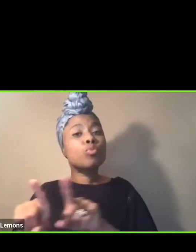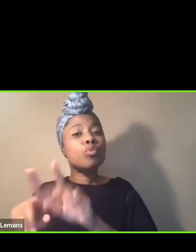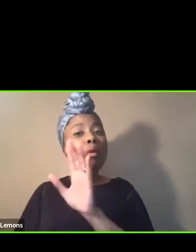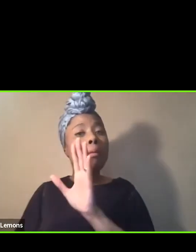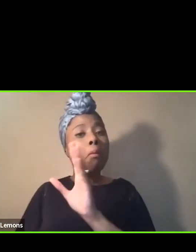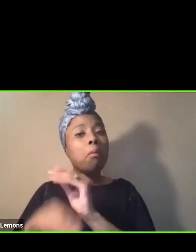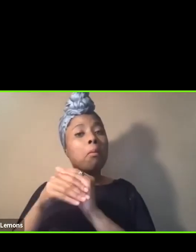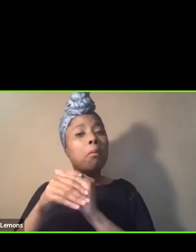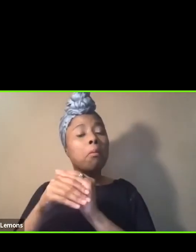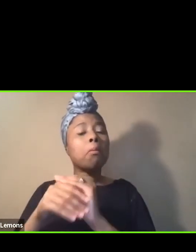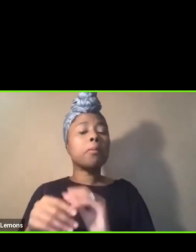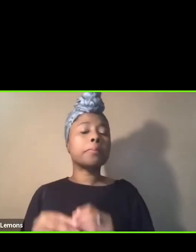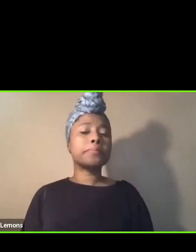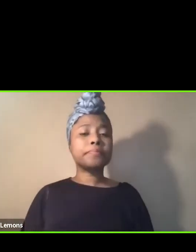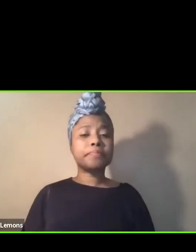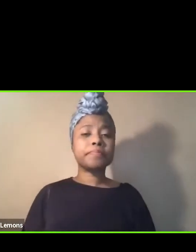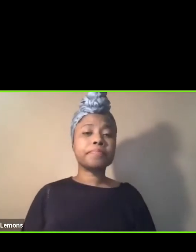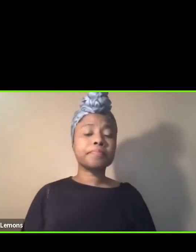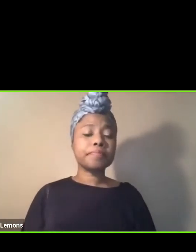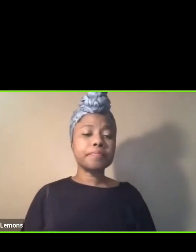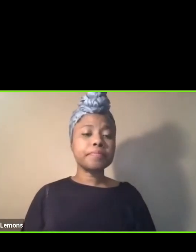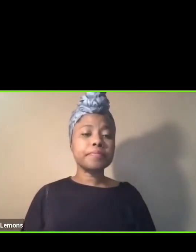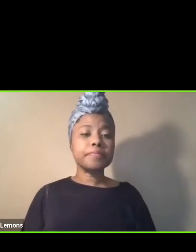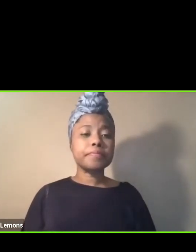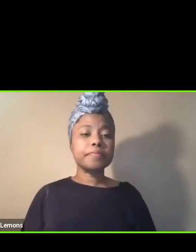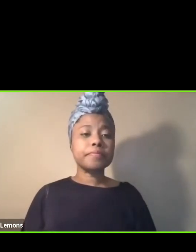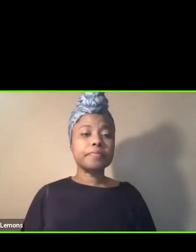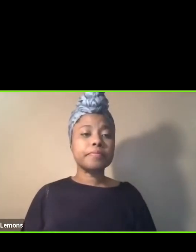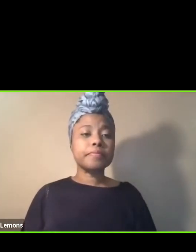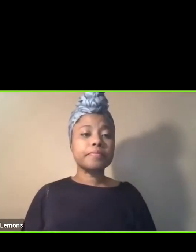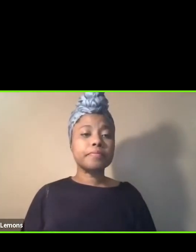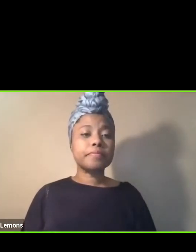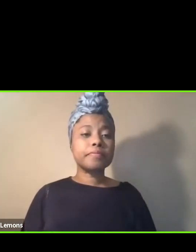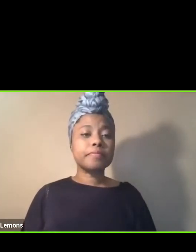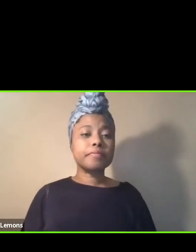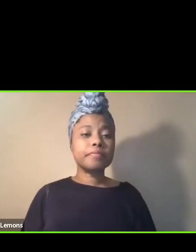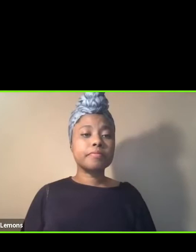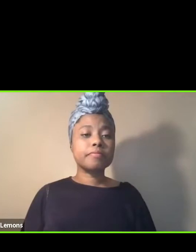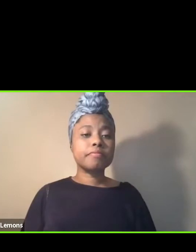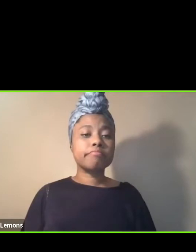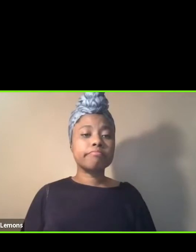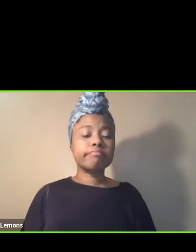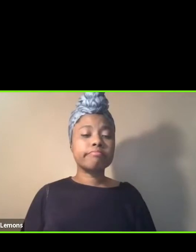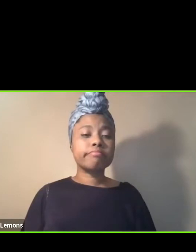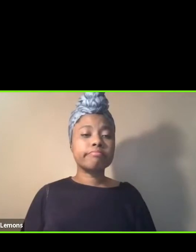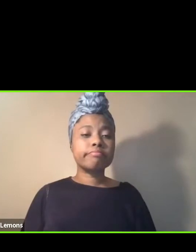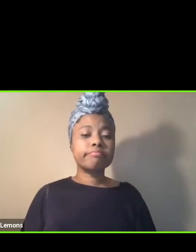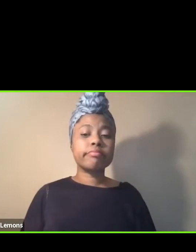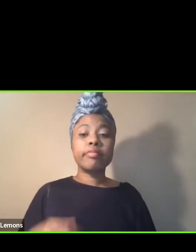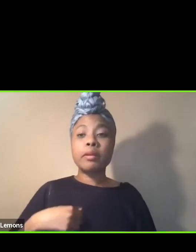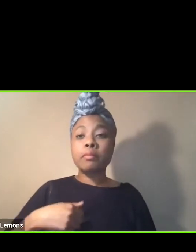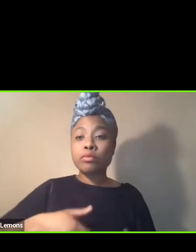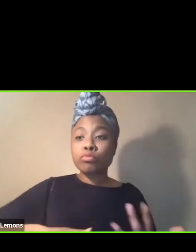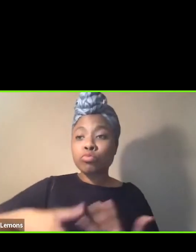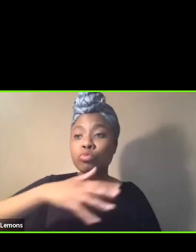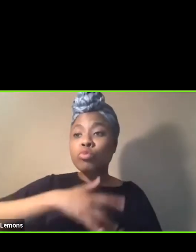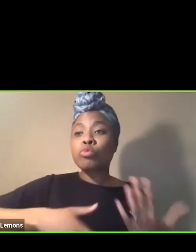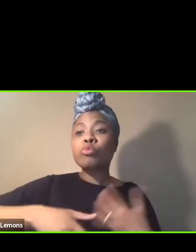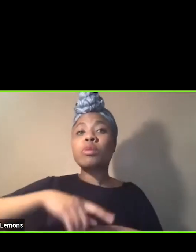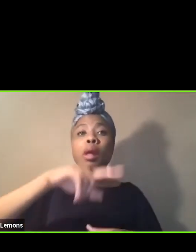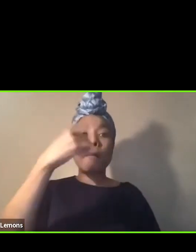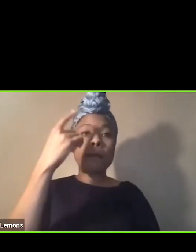is, when it comes to, again, me being amongst many Blackapinas,